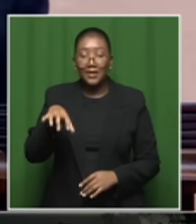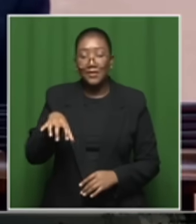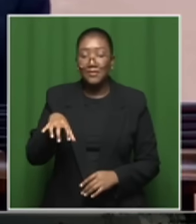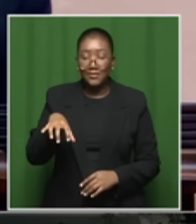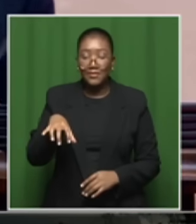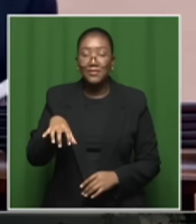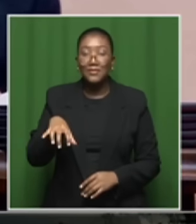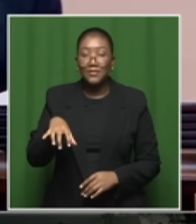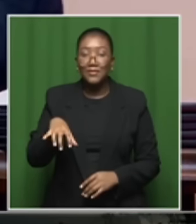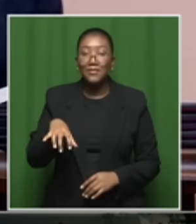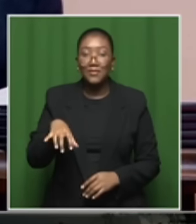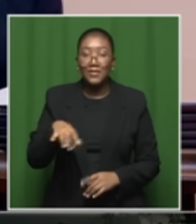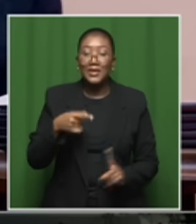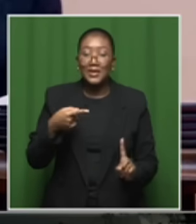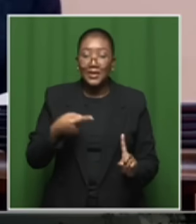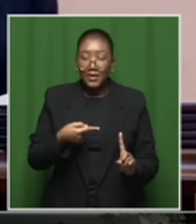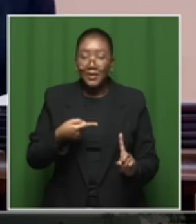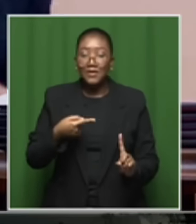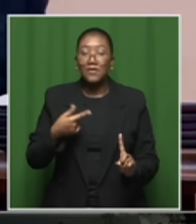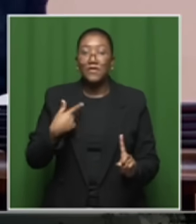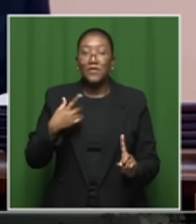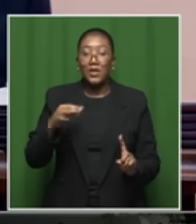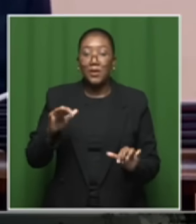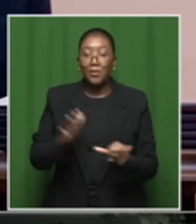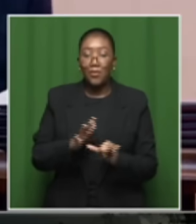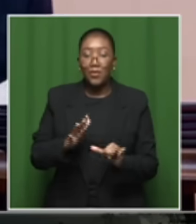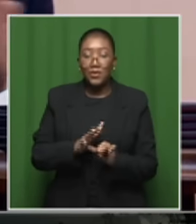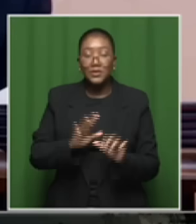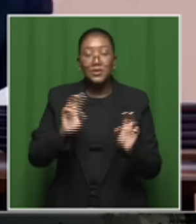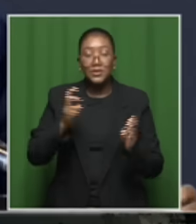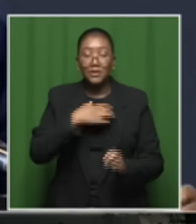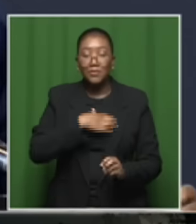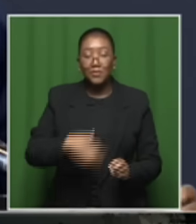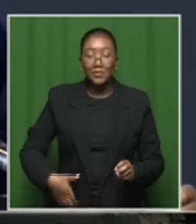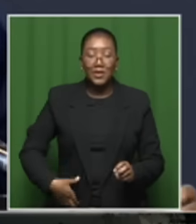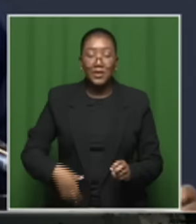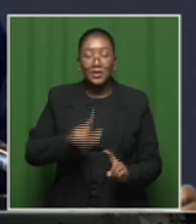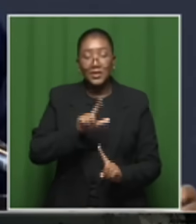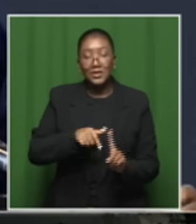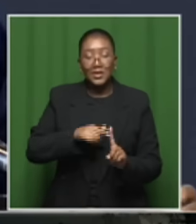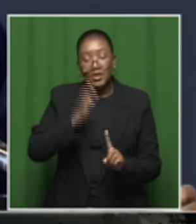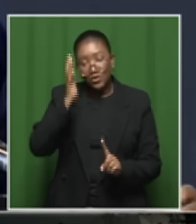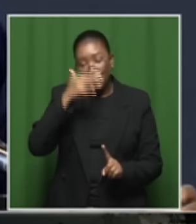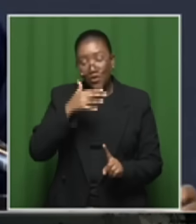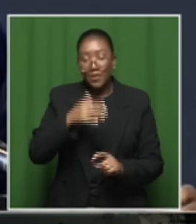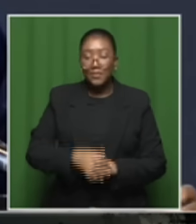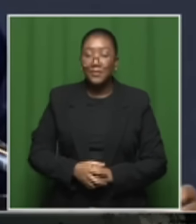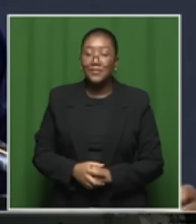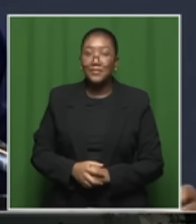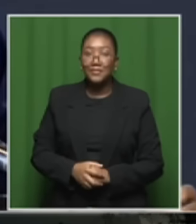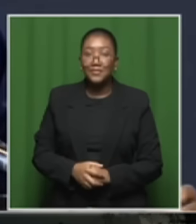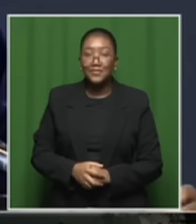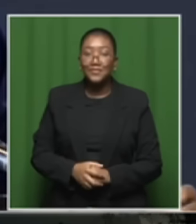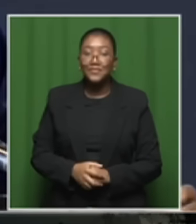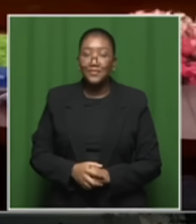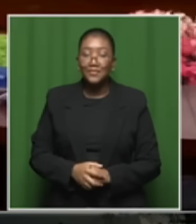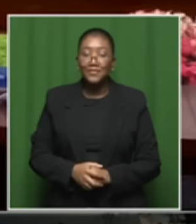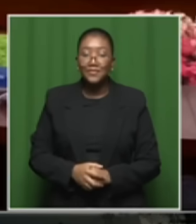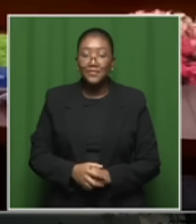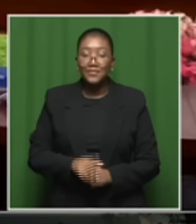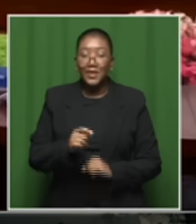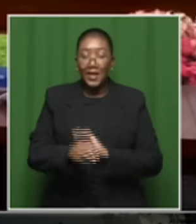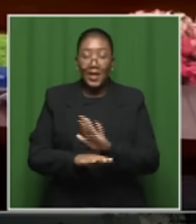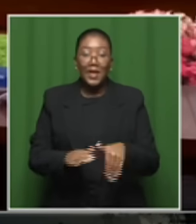he expresses views as they relate to President Trump. These are not new. These are in the public domain.